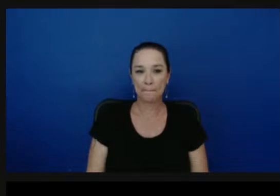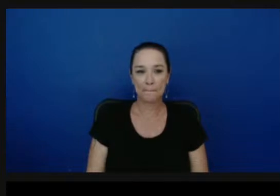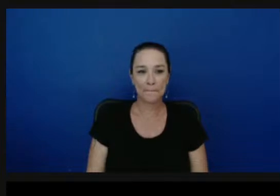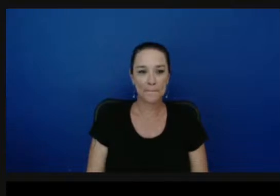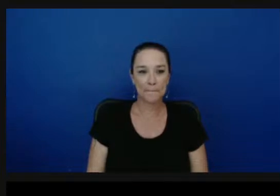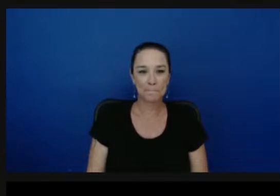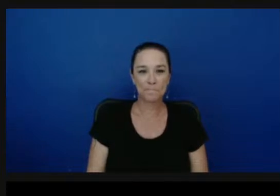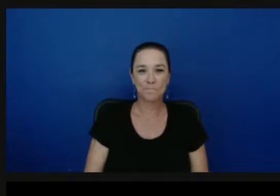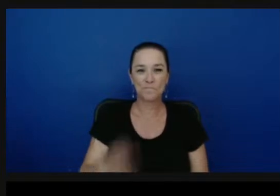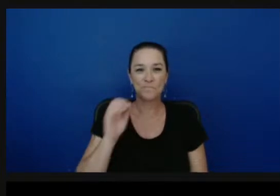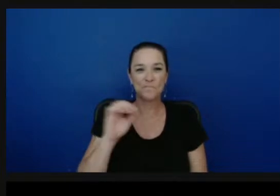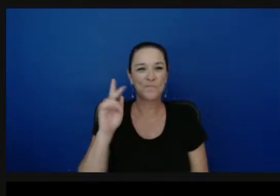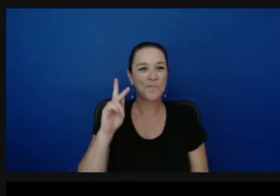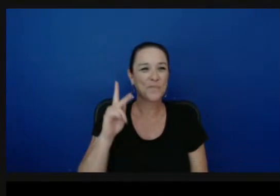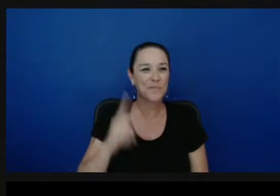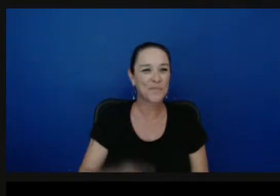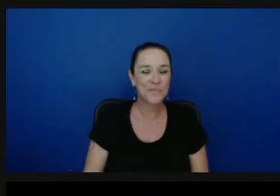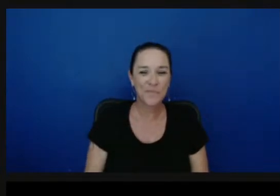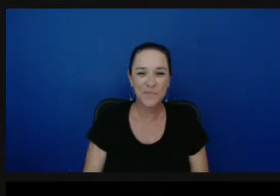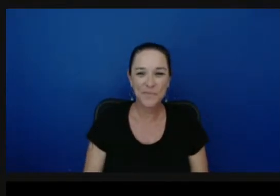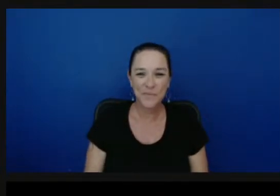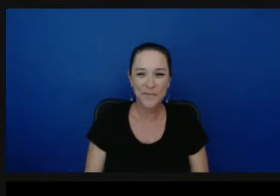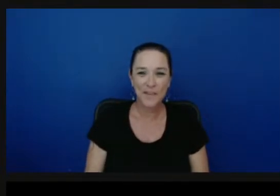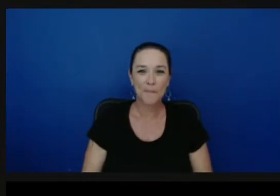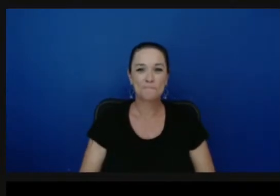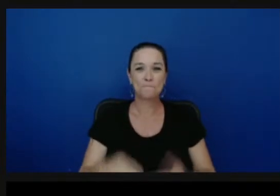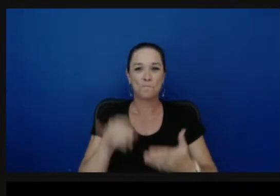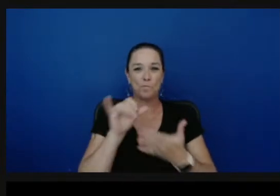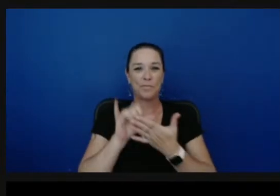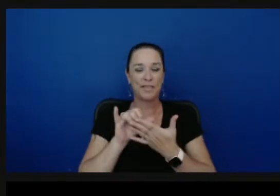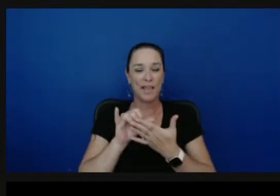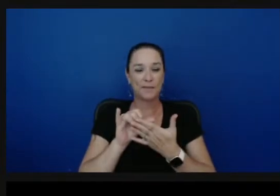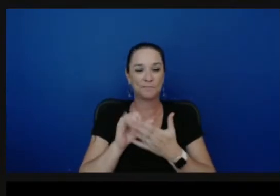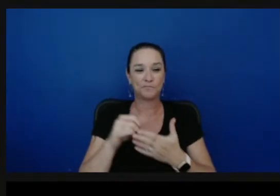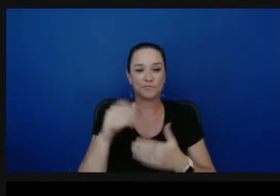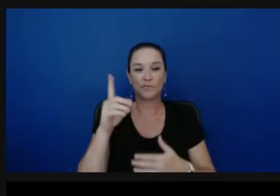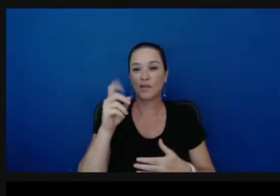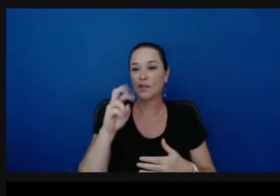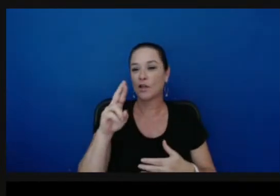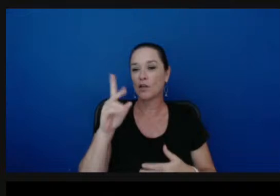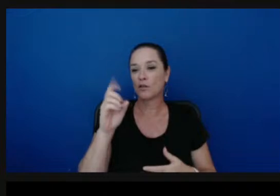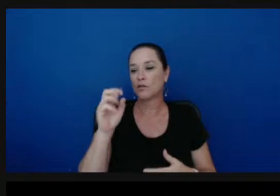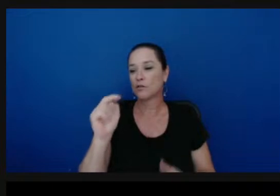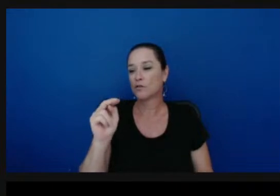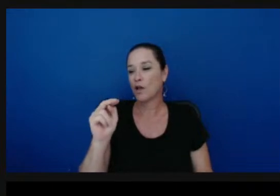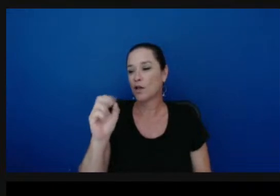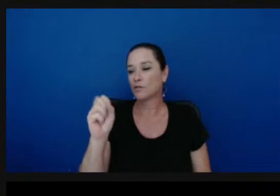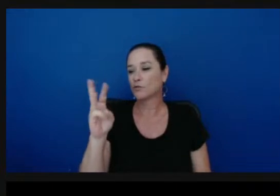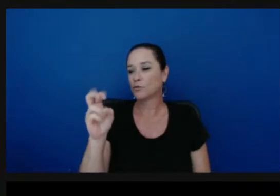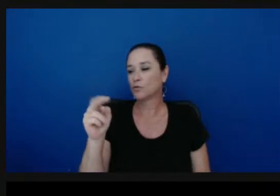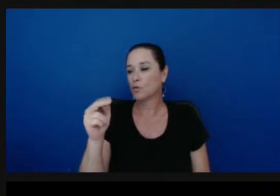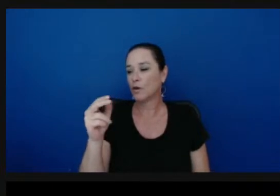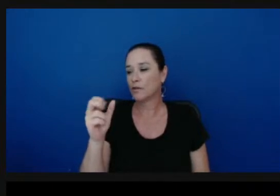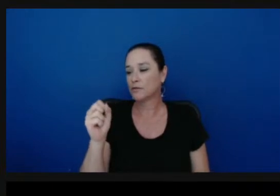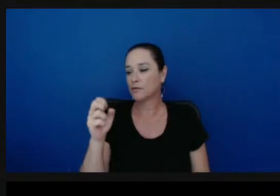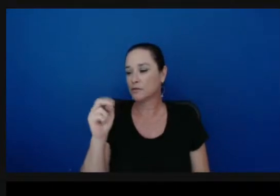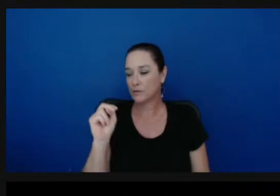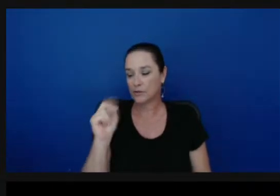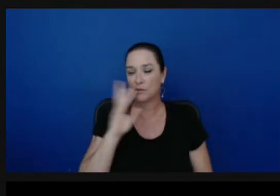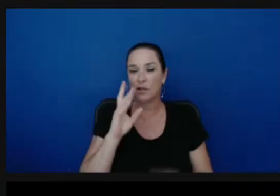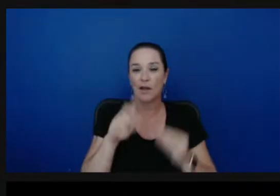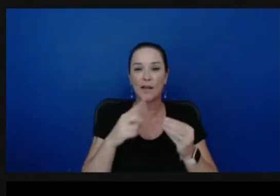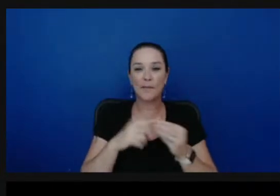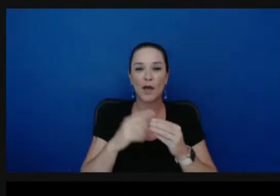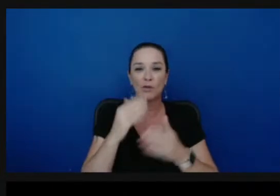All right. So that was Dr. Don Swanson talking about some of the